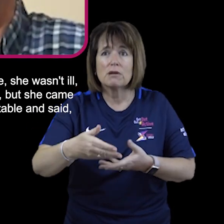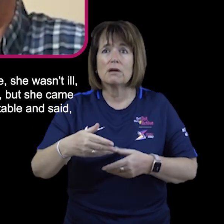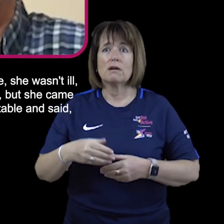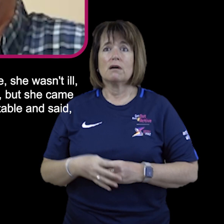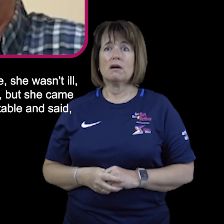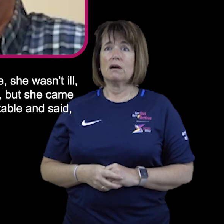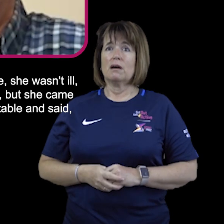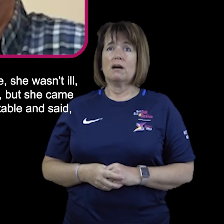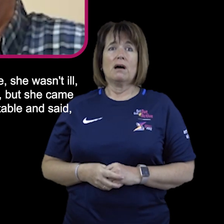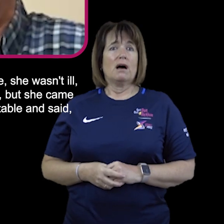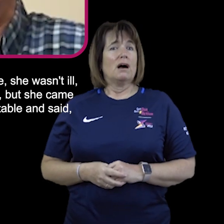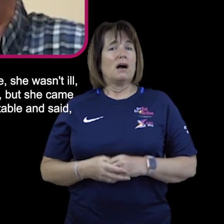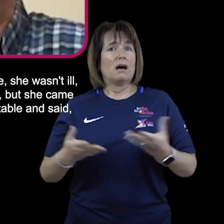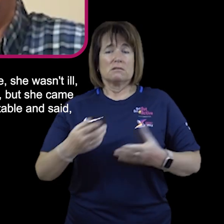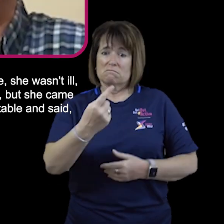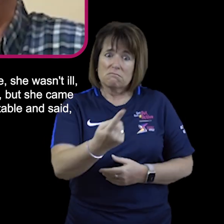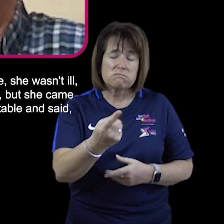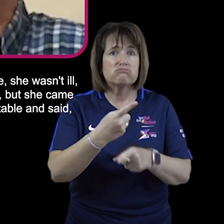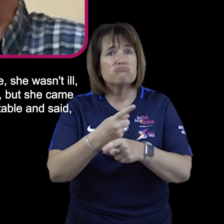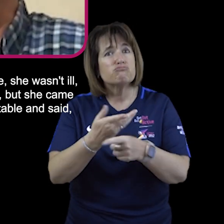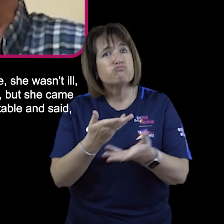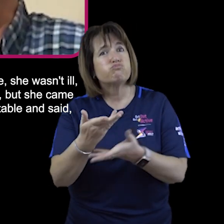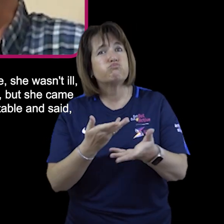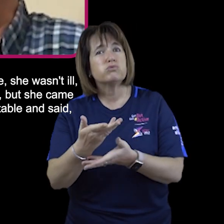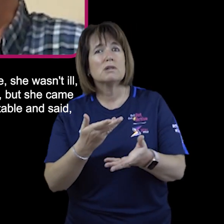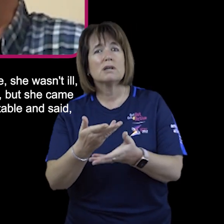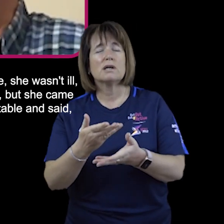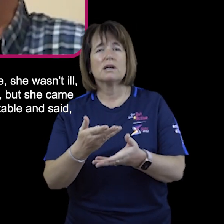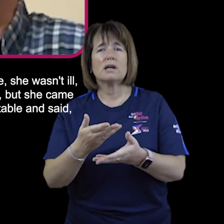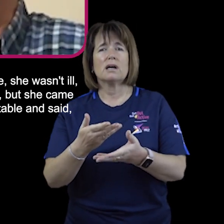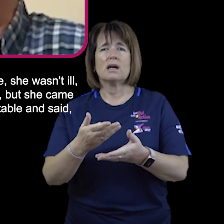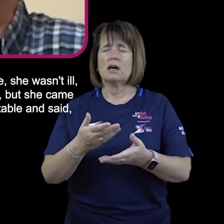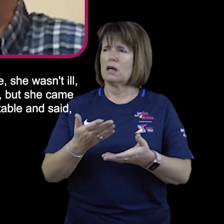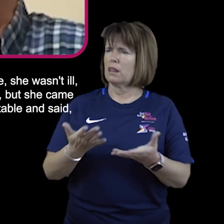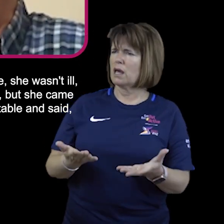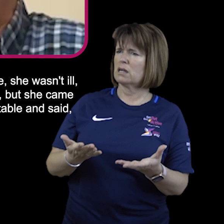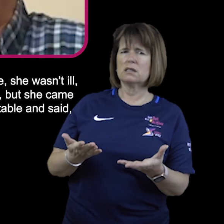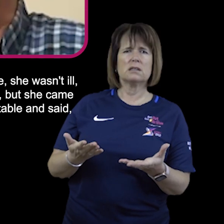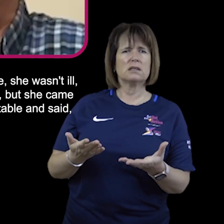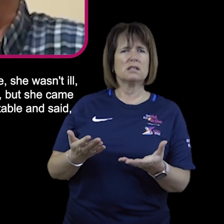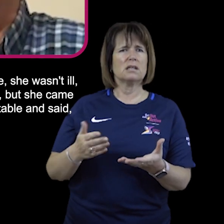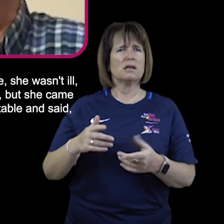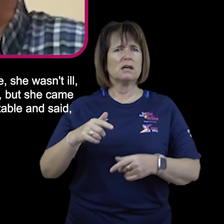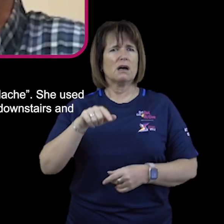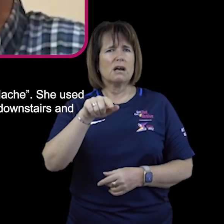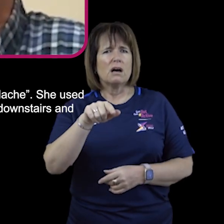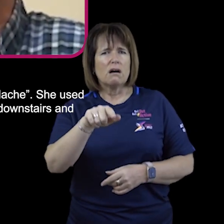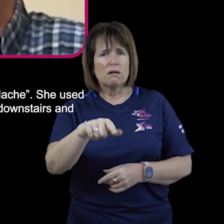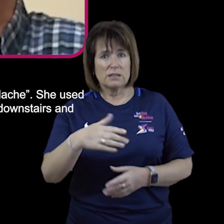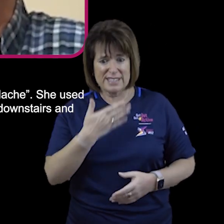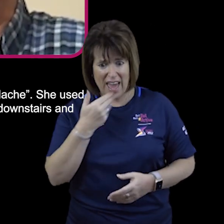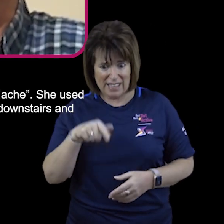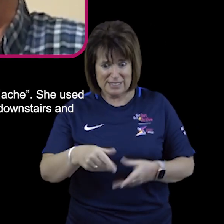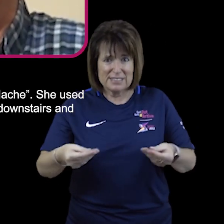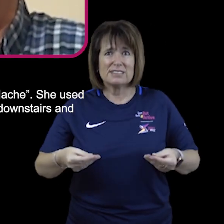midwife, and just sat opposite me at the supper table and said, because I cooked supper, she said, well, it's very nice,